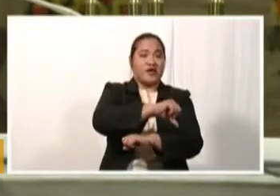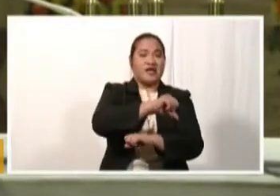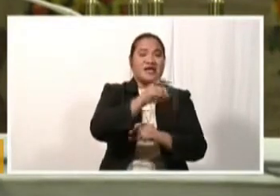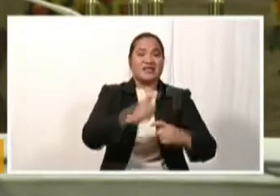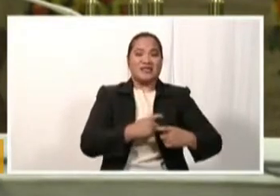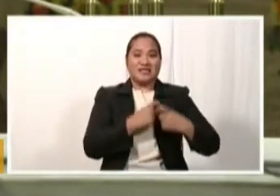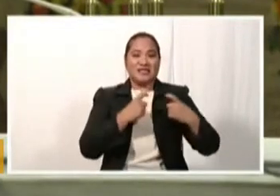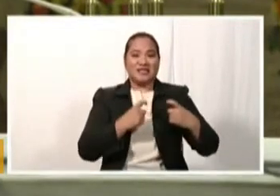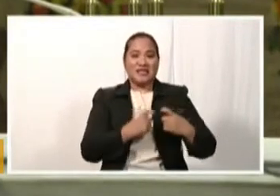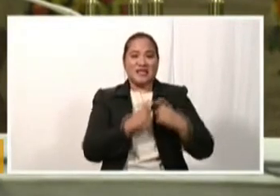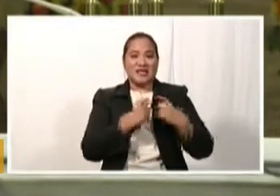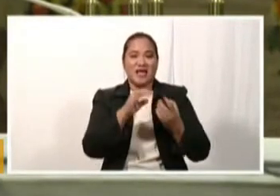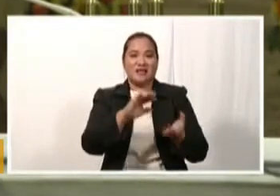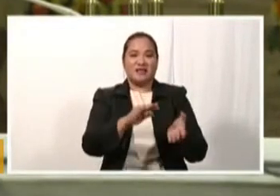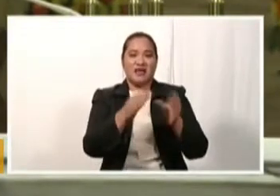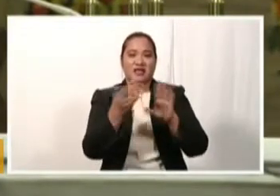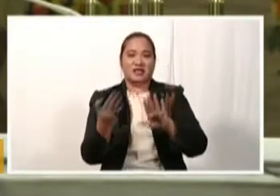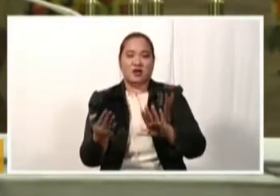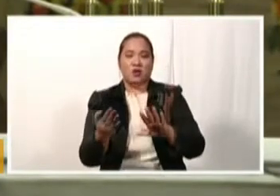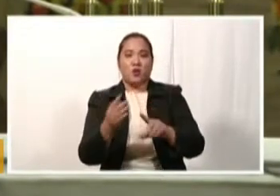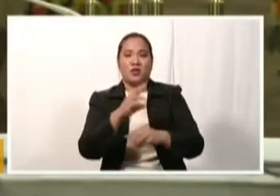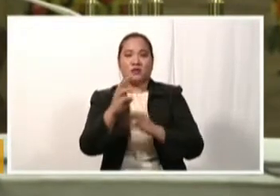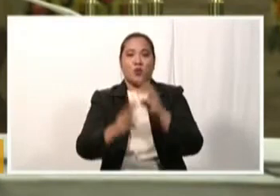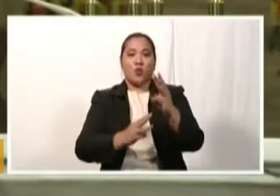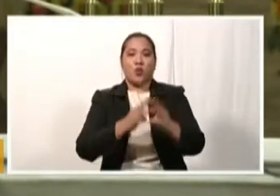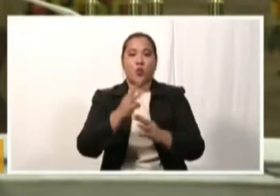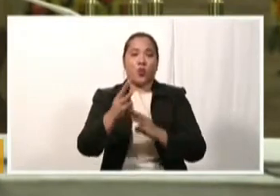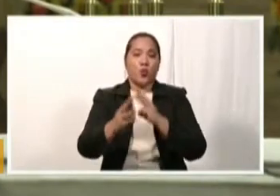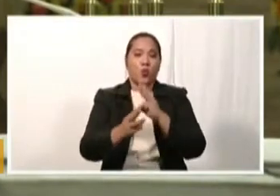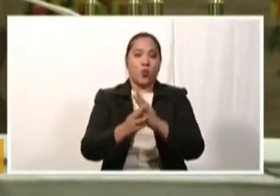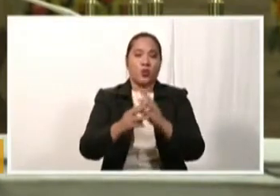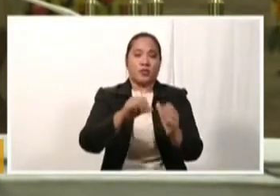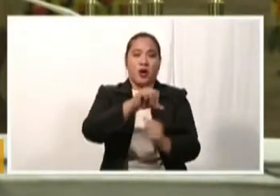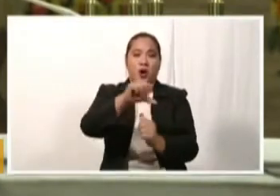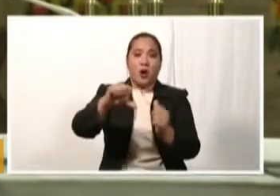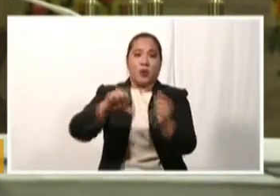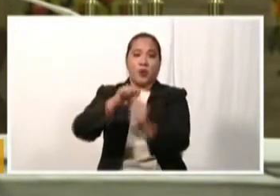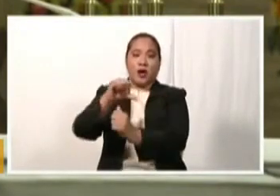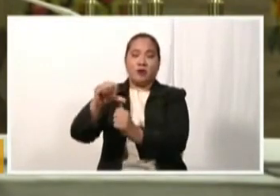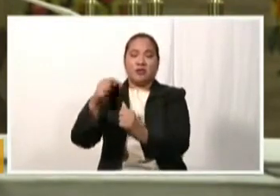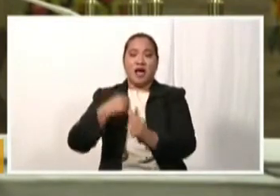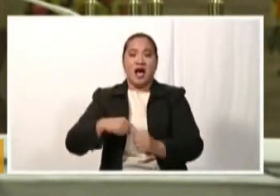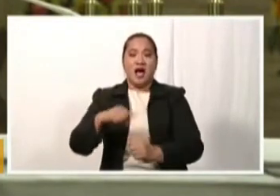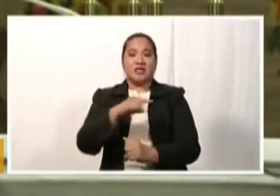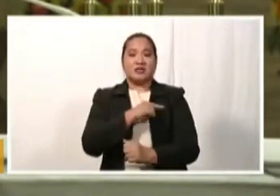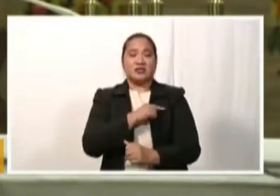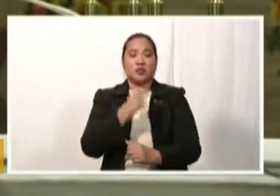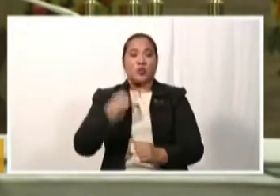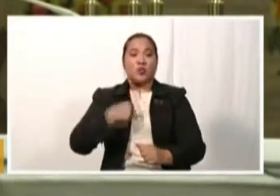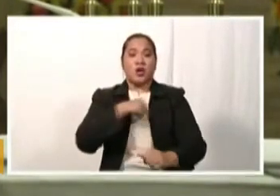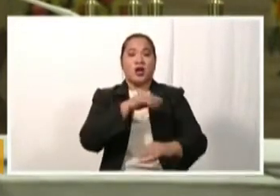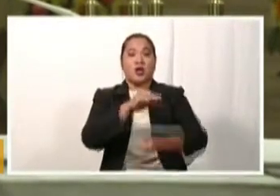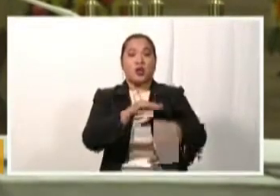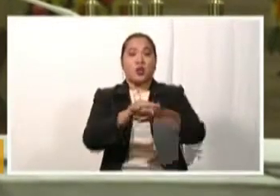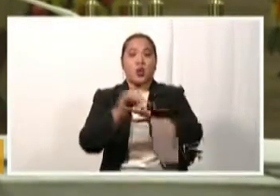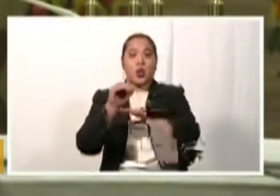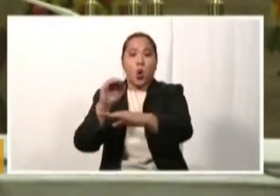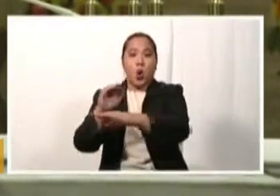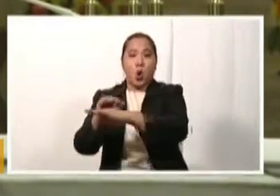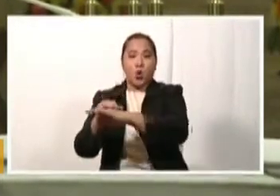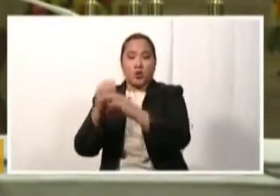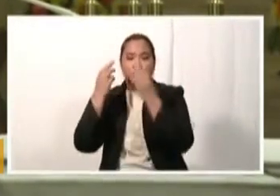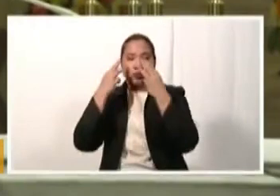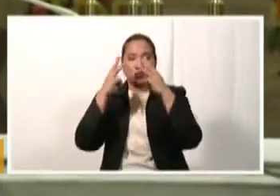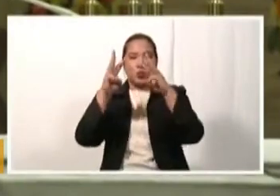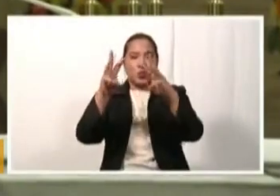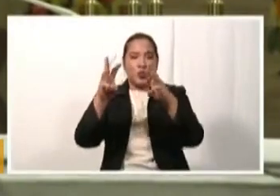death with the world around us. We are called to be